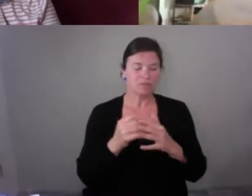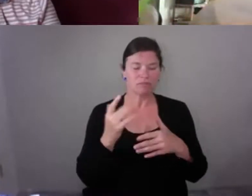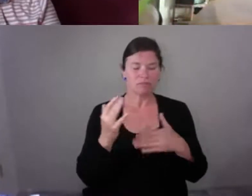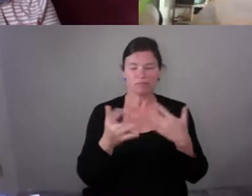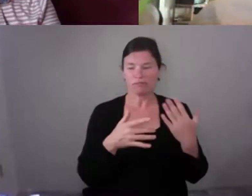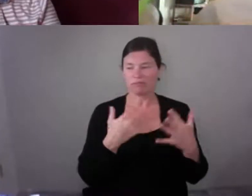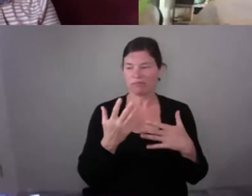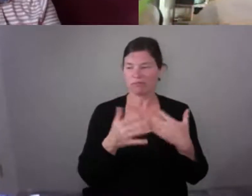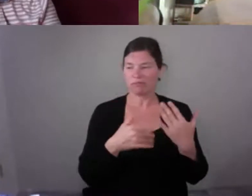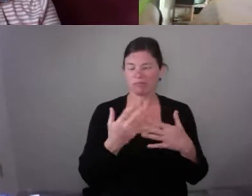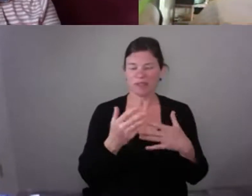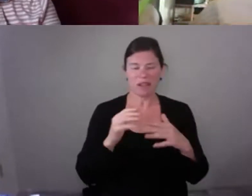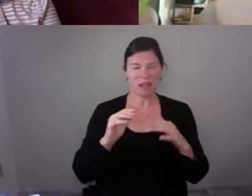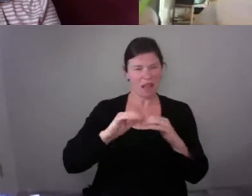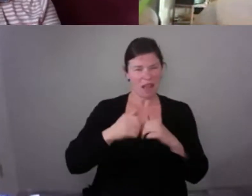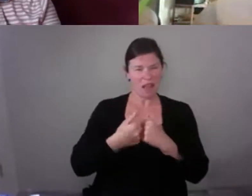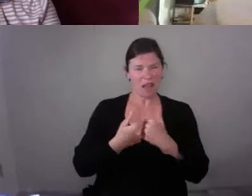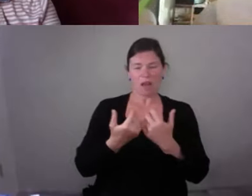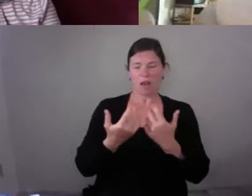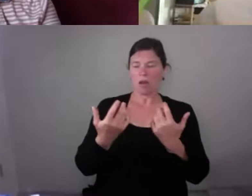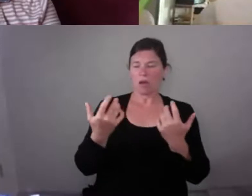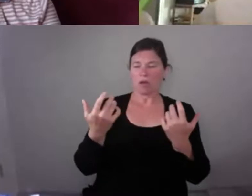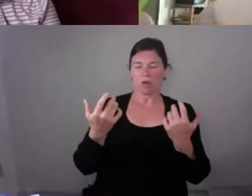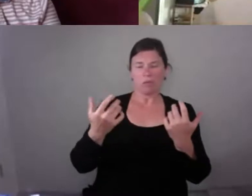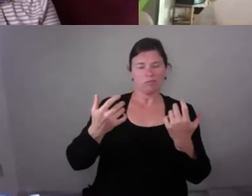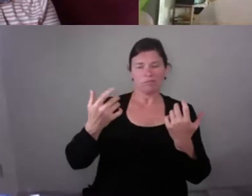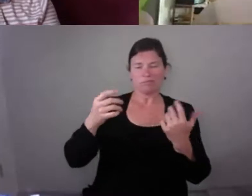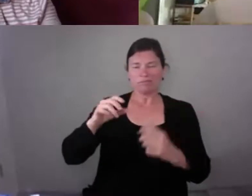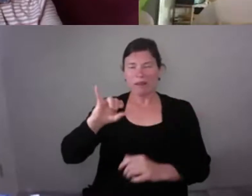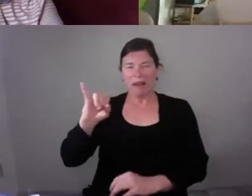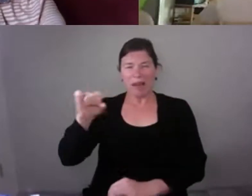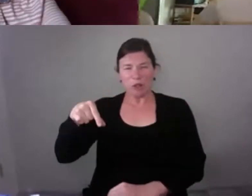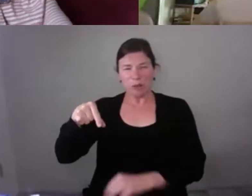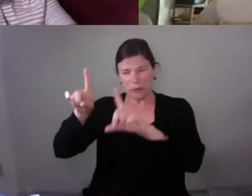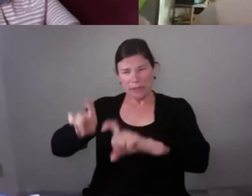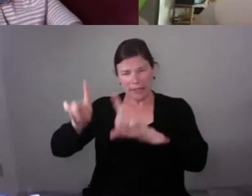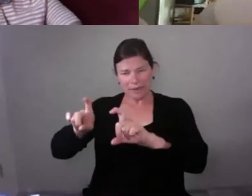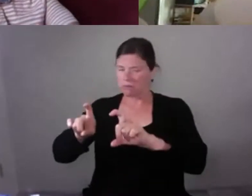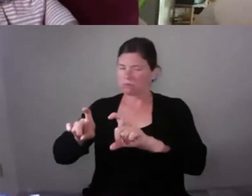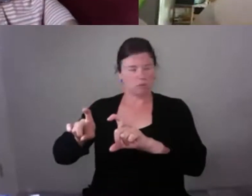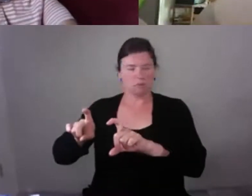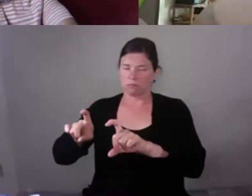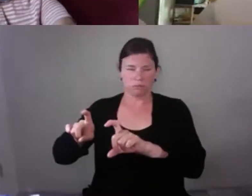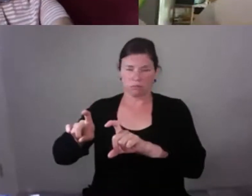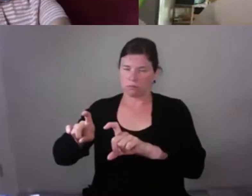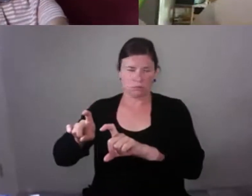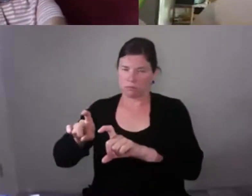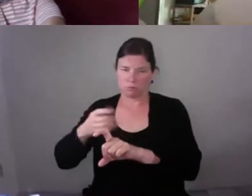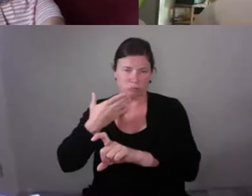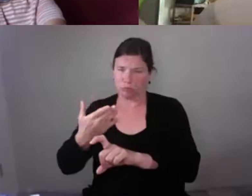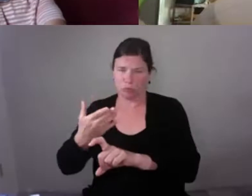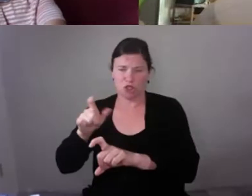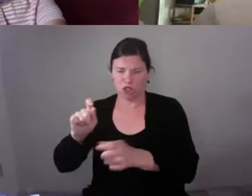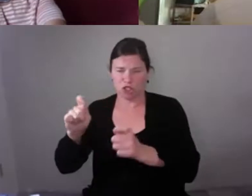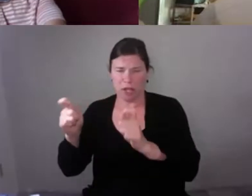IQ testing needs to change, and how I have a 40 IQ but I can do more things than the